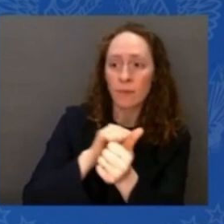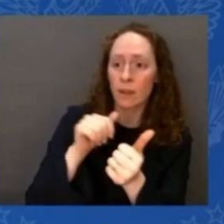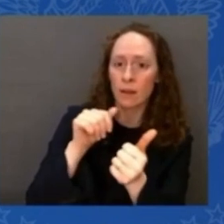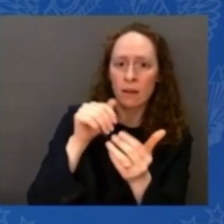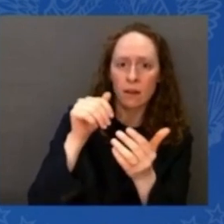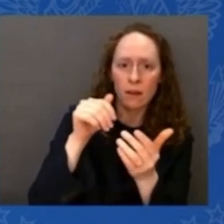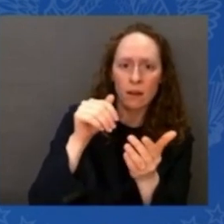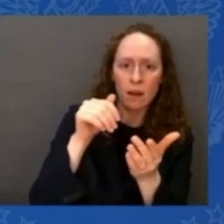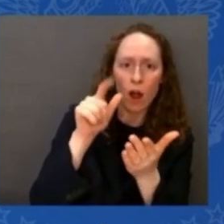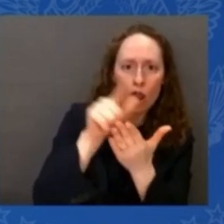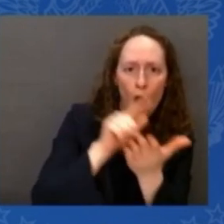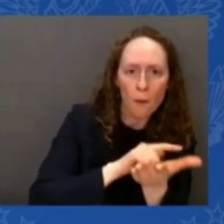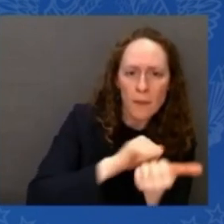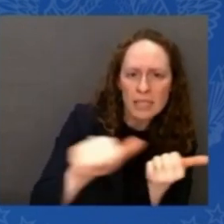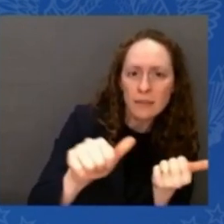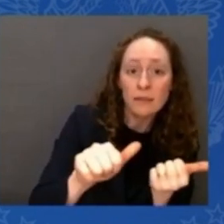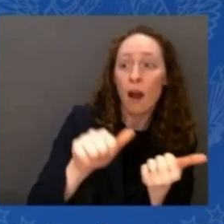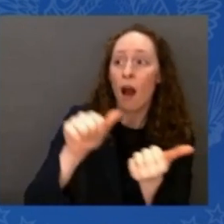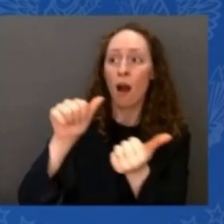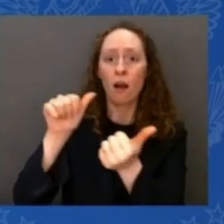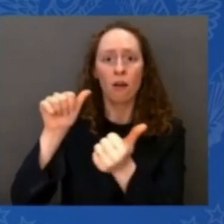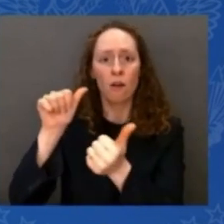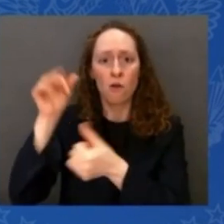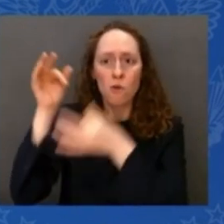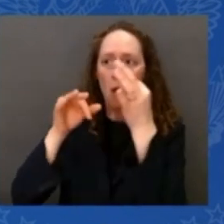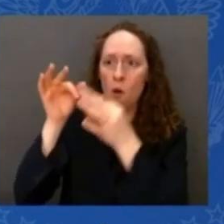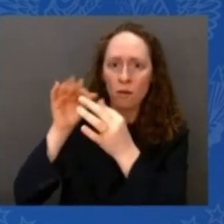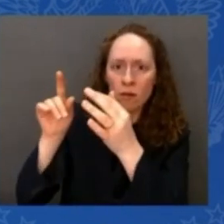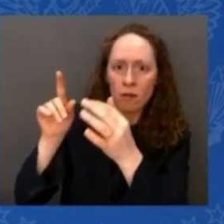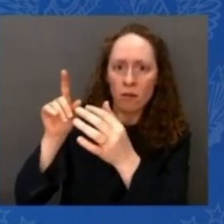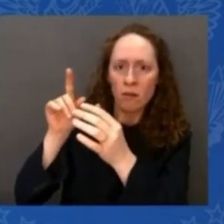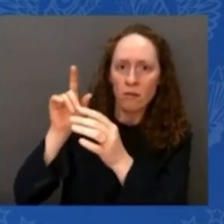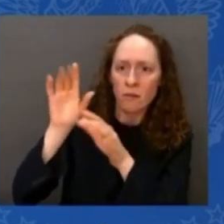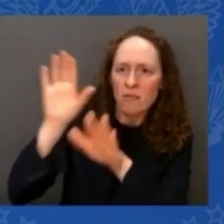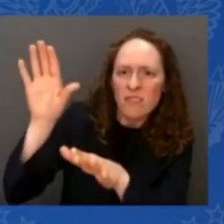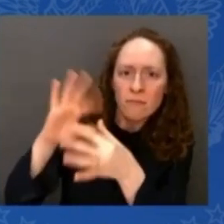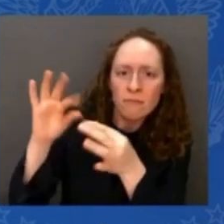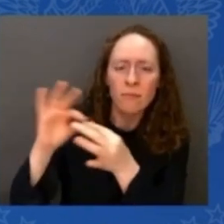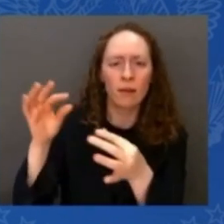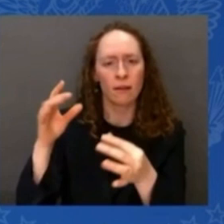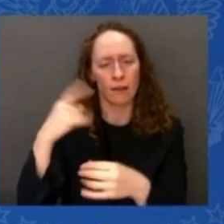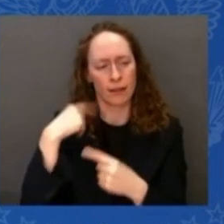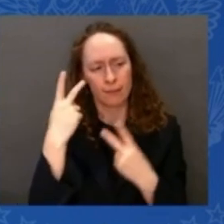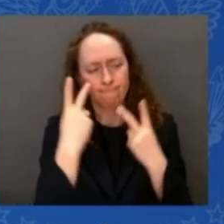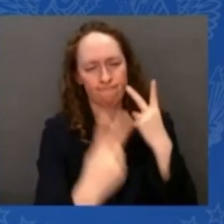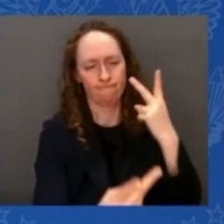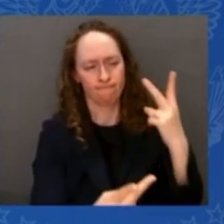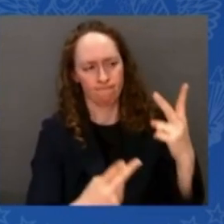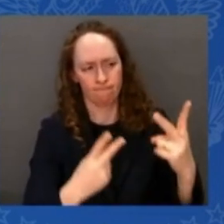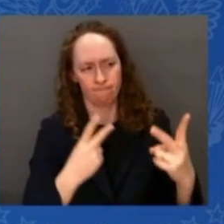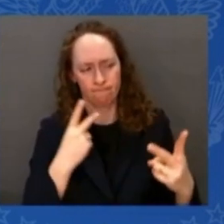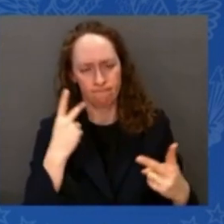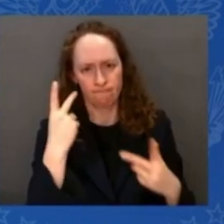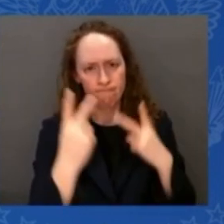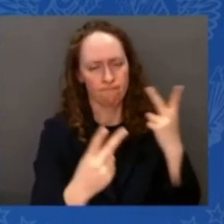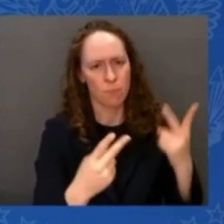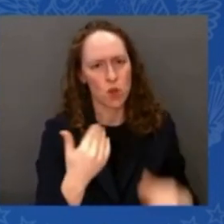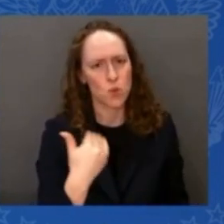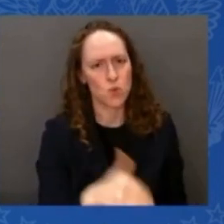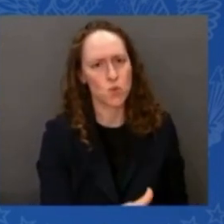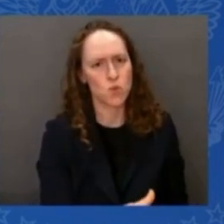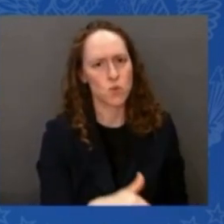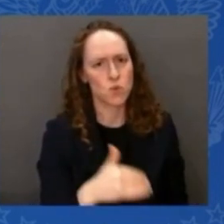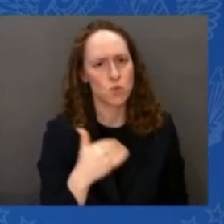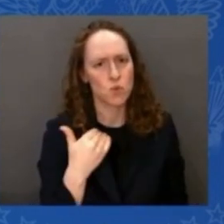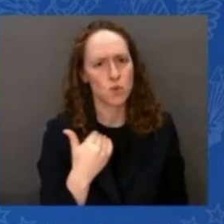2017 was an easy year for folks on the Affordable Care Act, you're wrong. It was a time of uncertainty. So there was